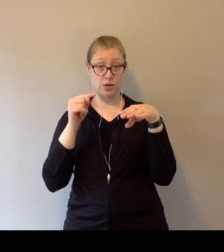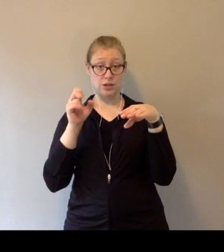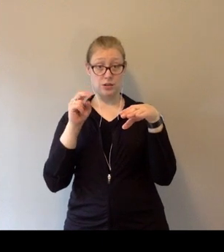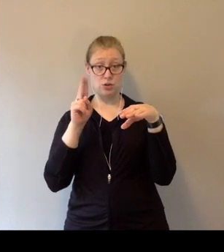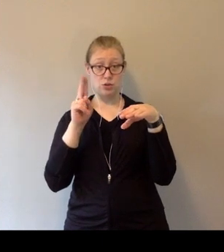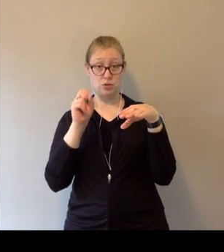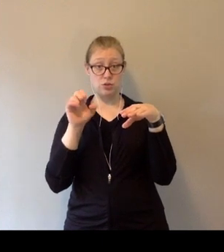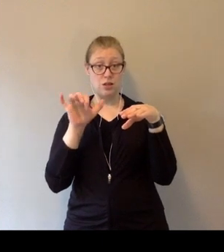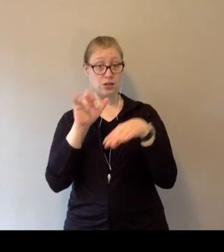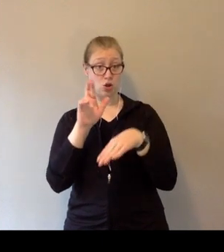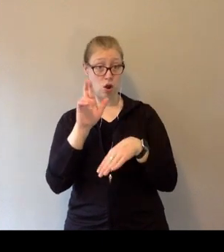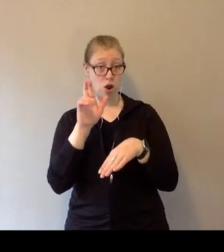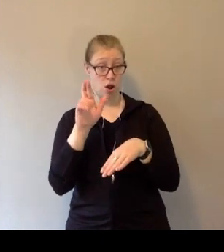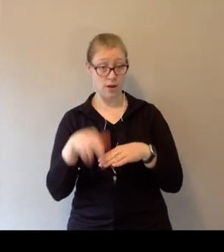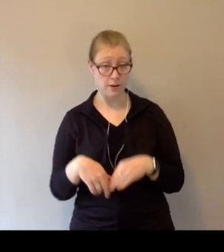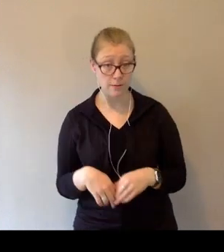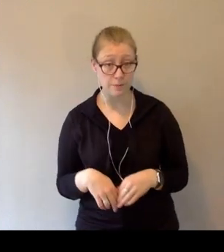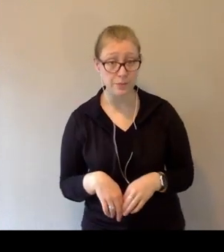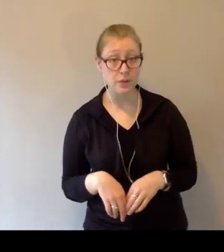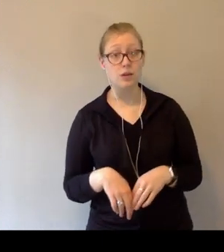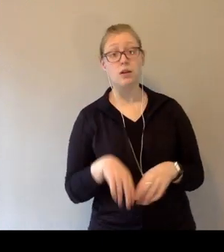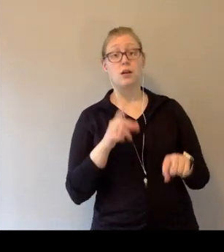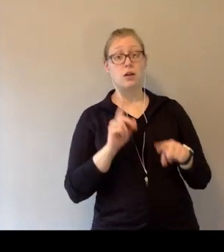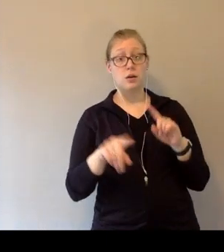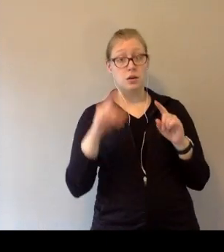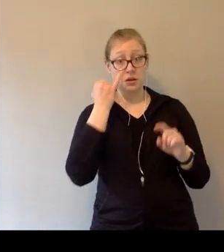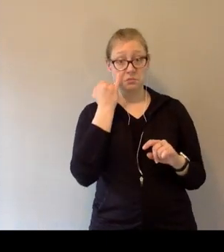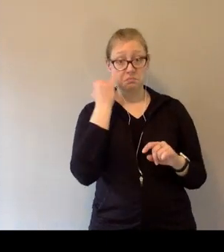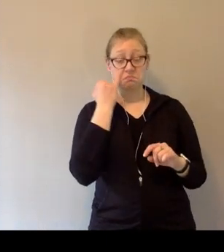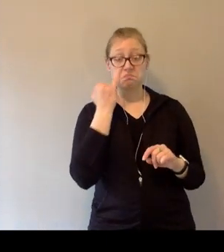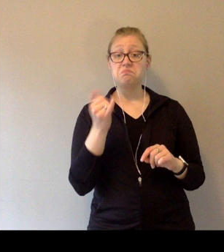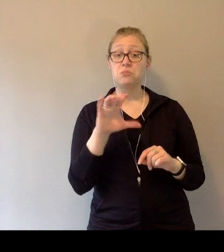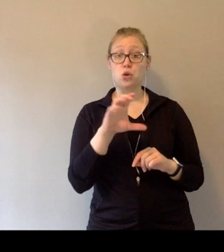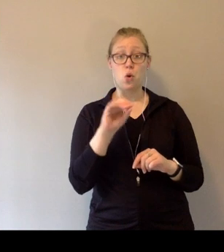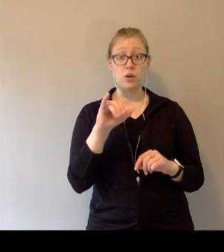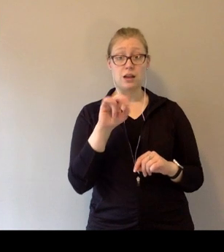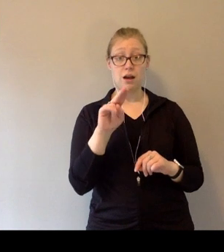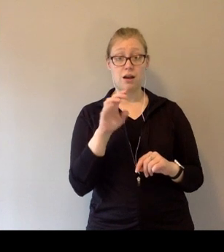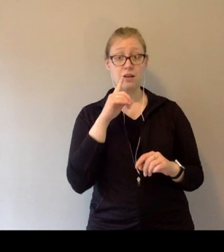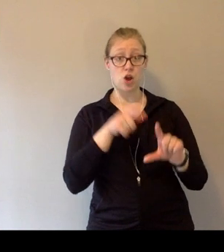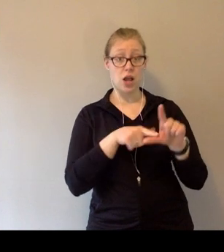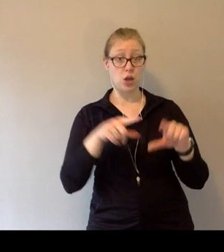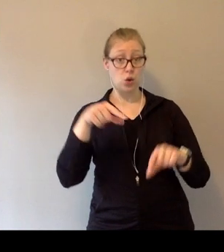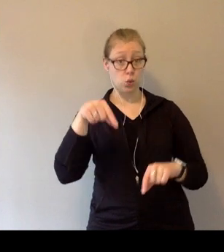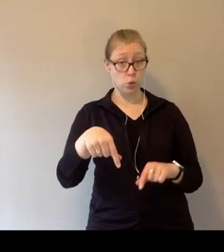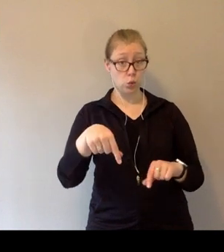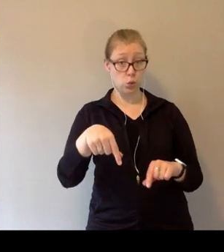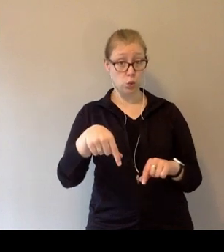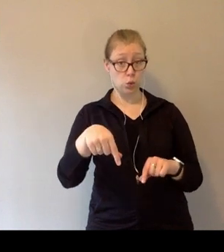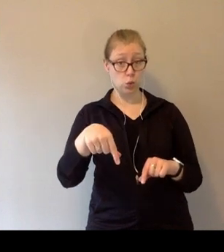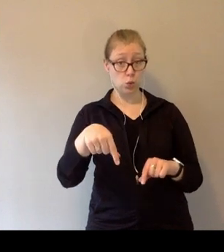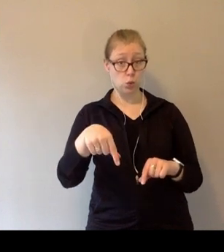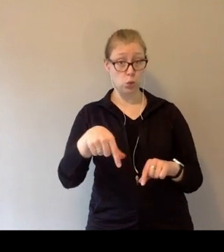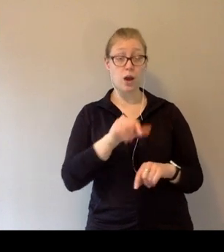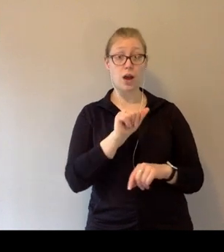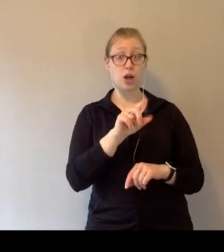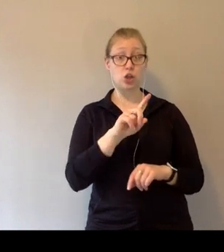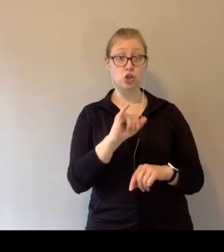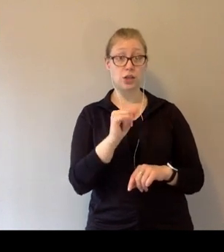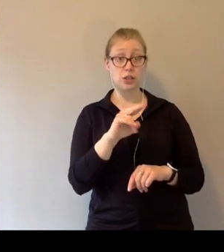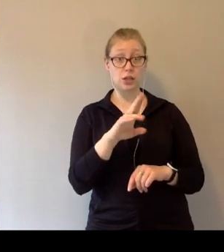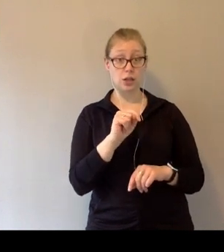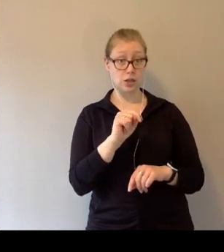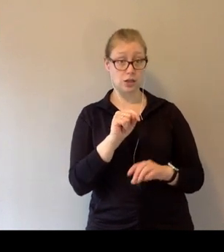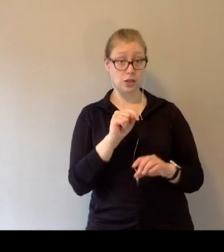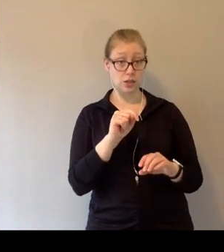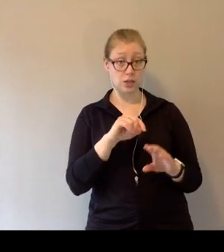cosine of angle Q, so here's angle Q, the adjacent side is P, the